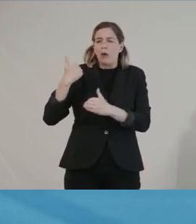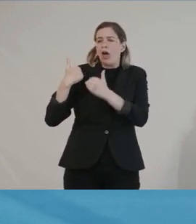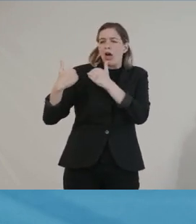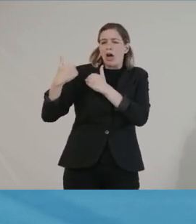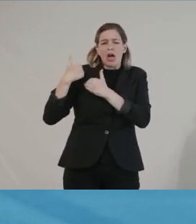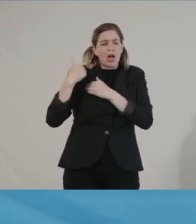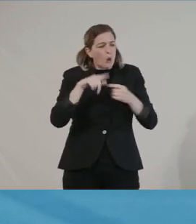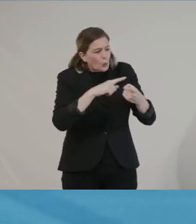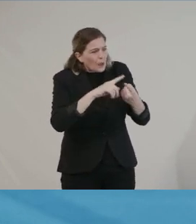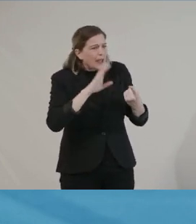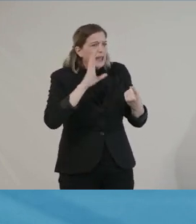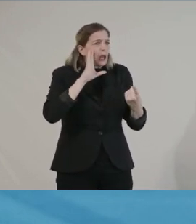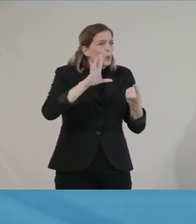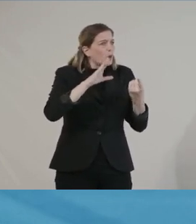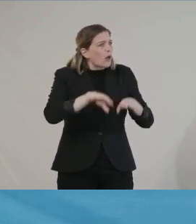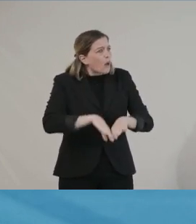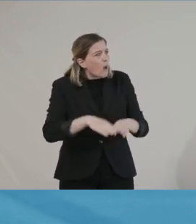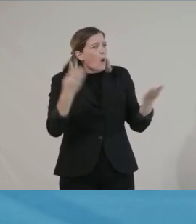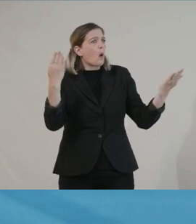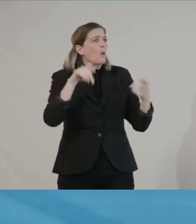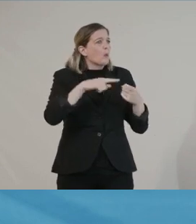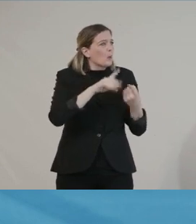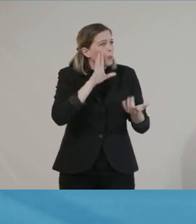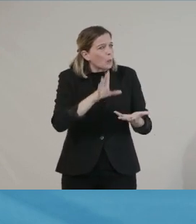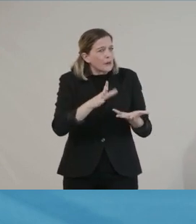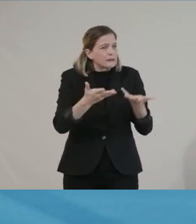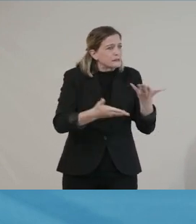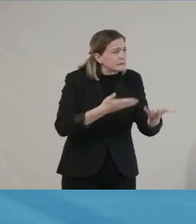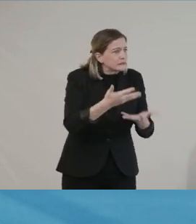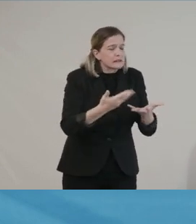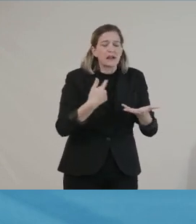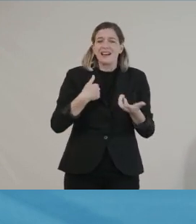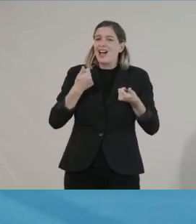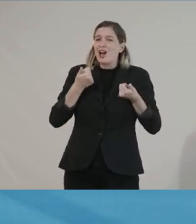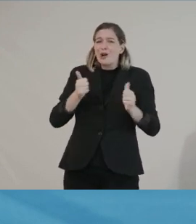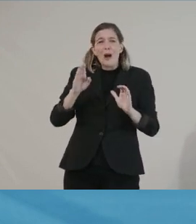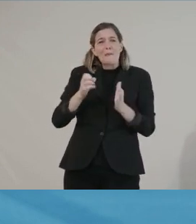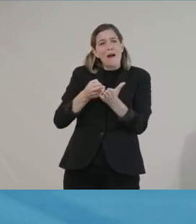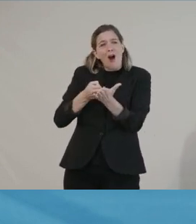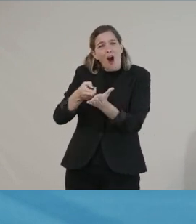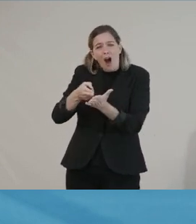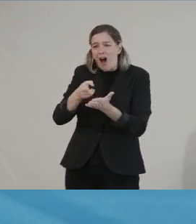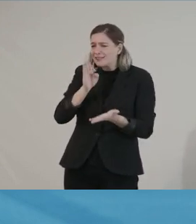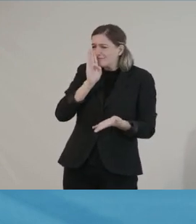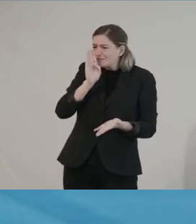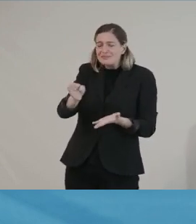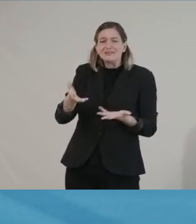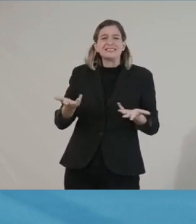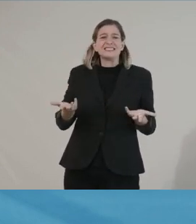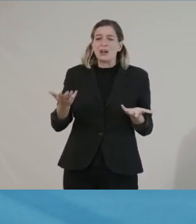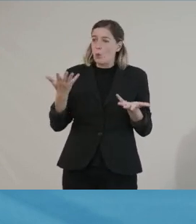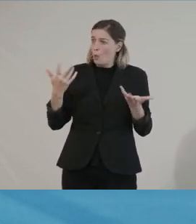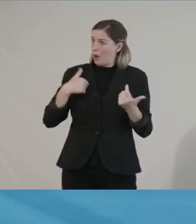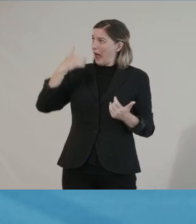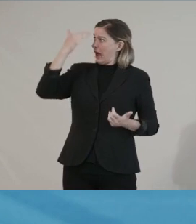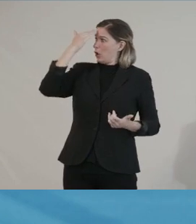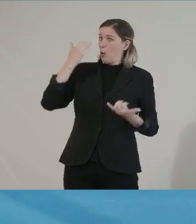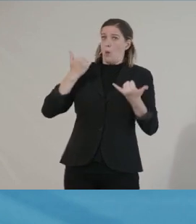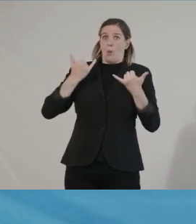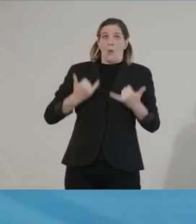date? I've tried to be as candid and direct as I can be in what I know today. Today, the good news is